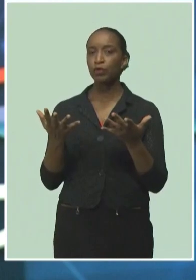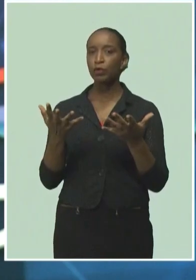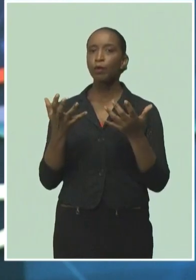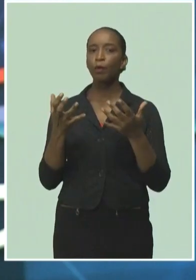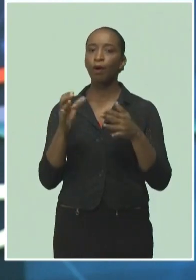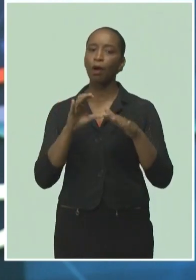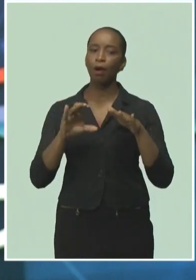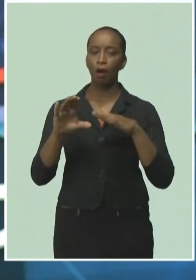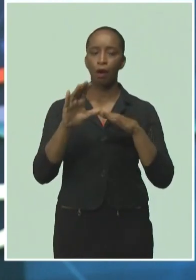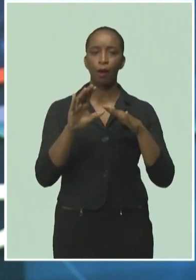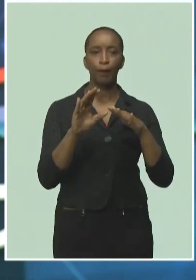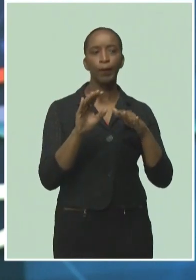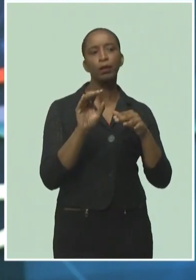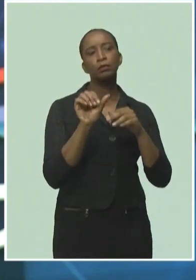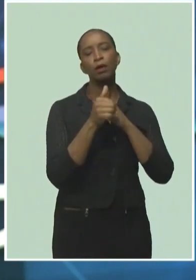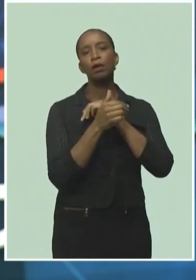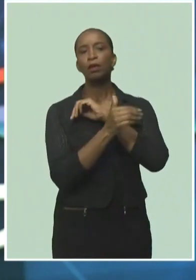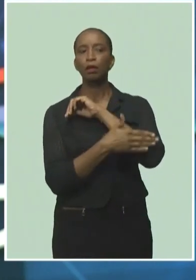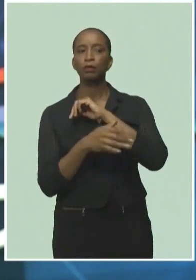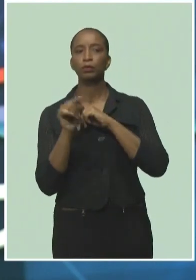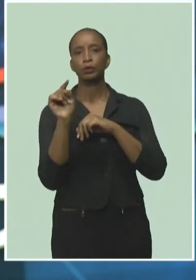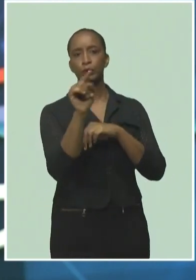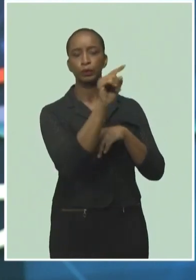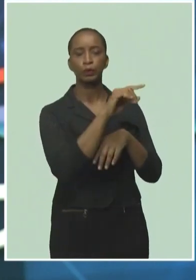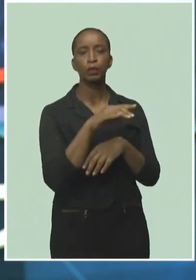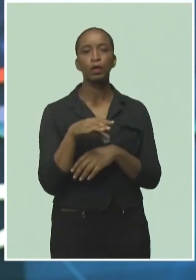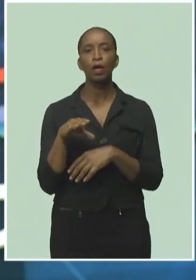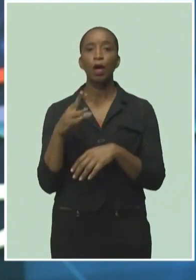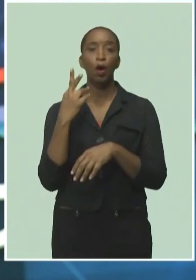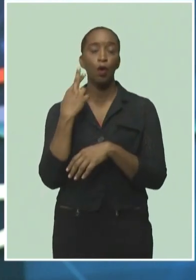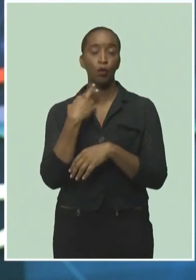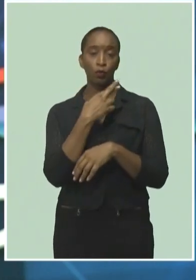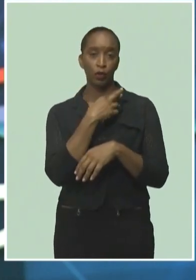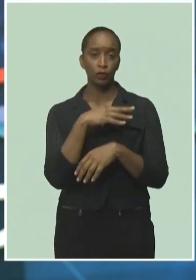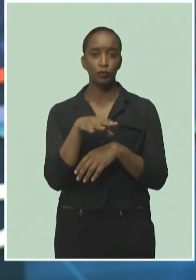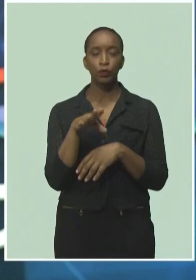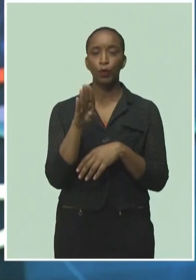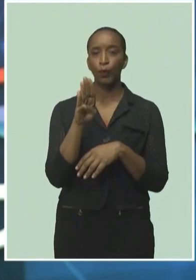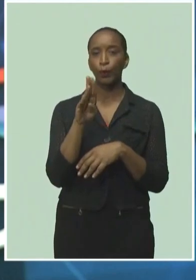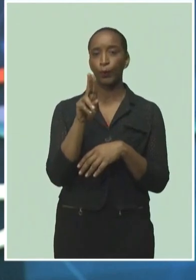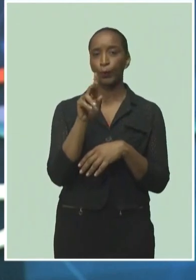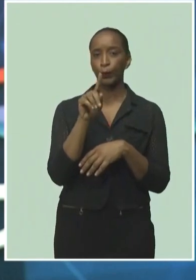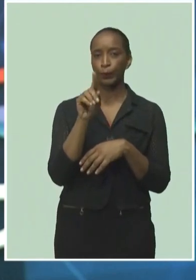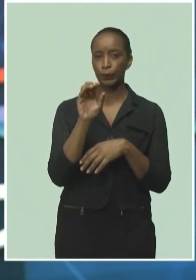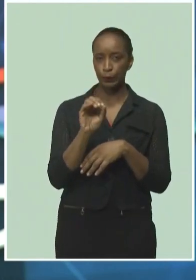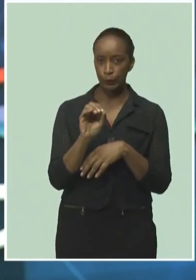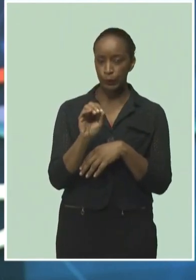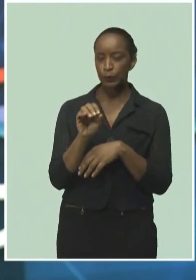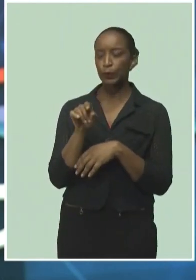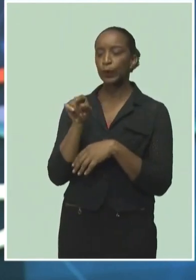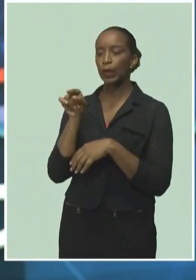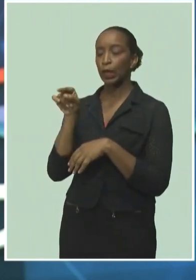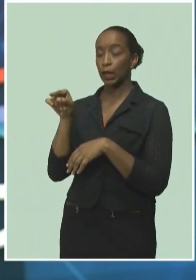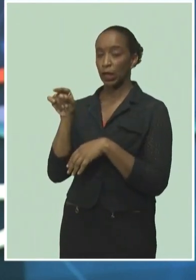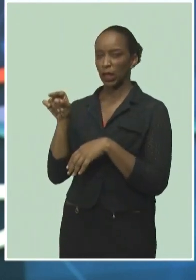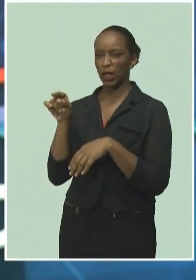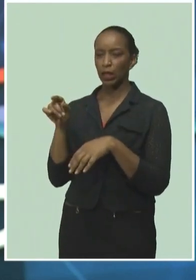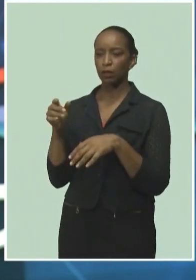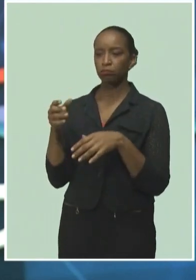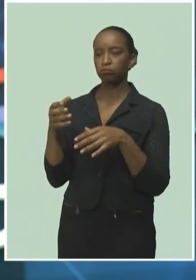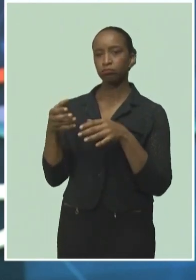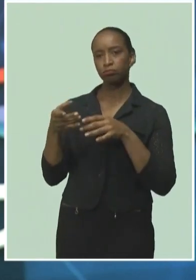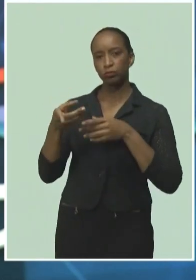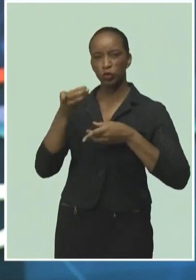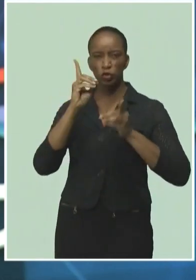international arena. Buzzo Osteria Italiana restaurant's barman Dwayne Williams carried off the top spot in the